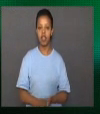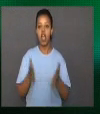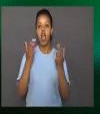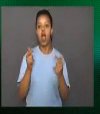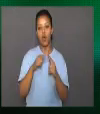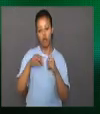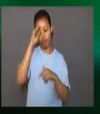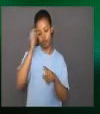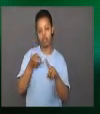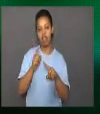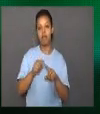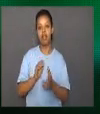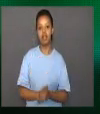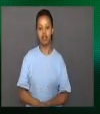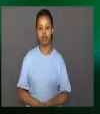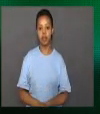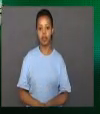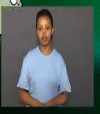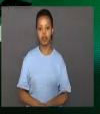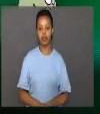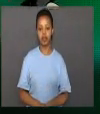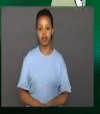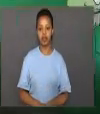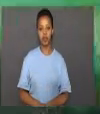Let's get back to our lesson.